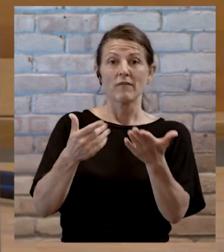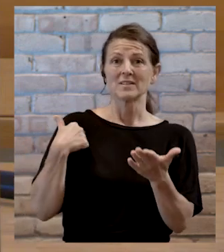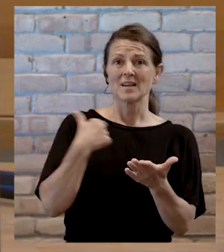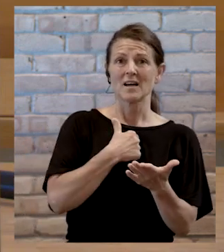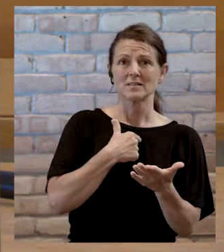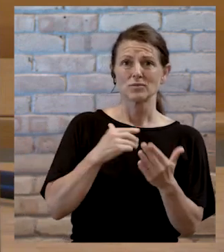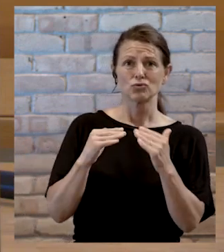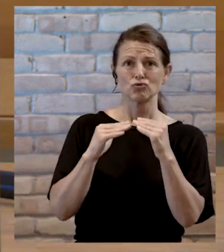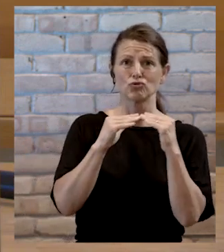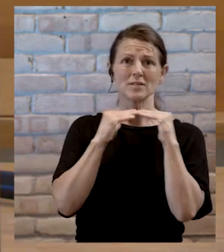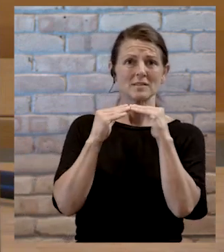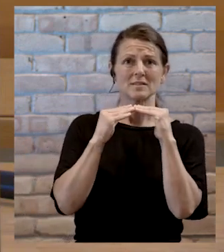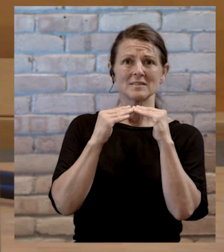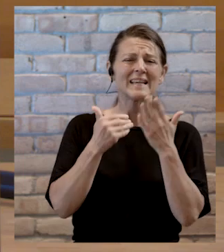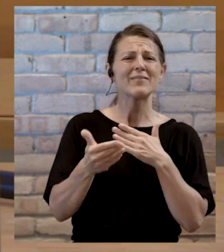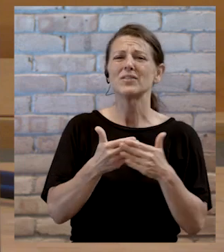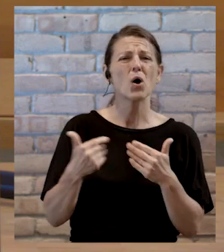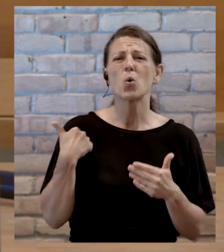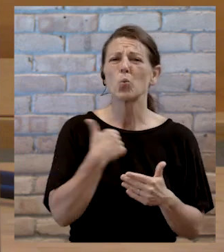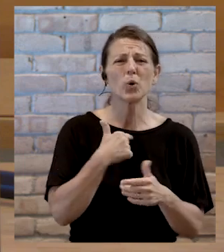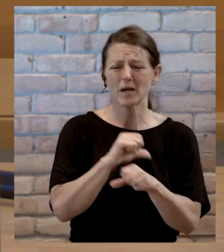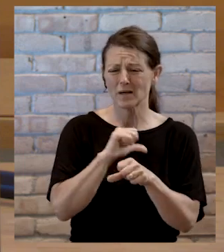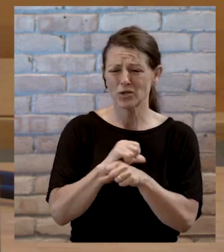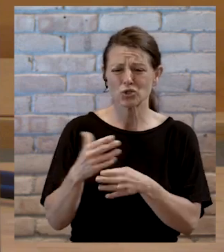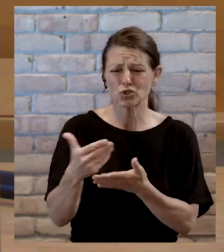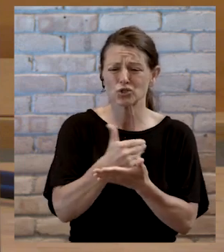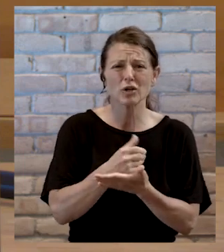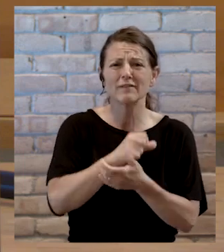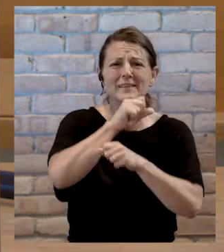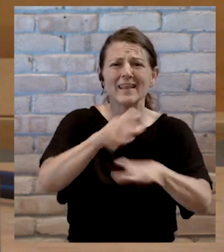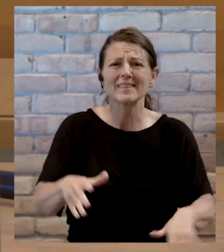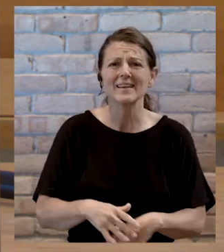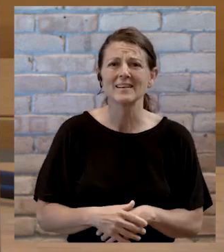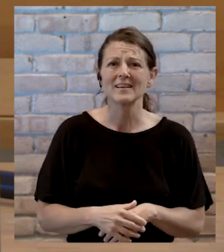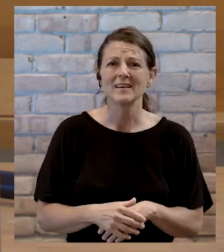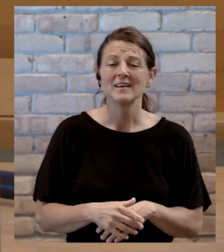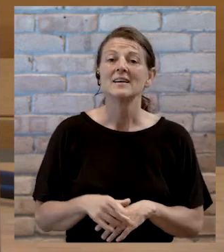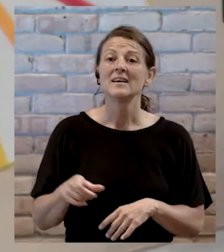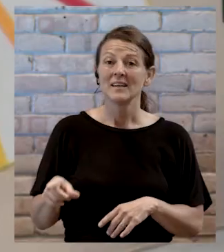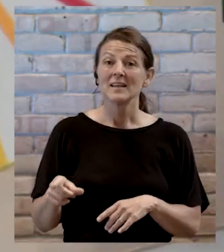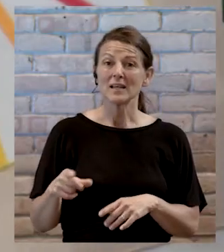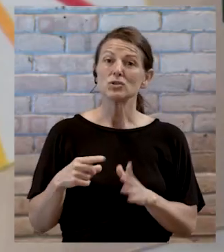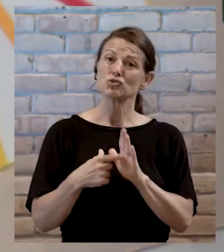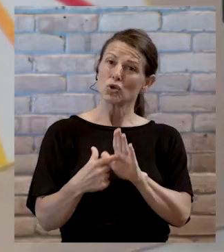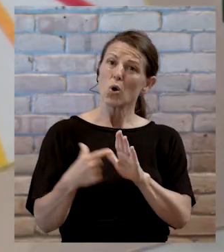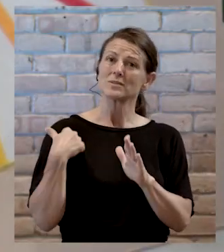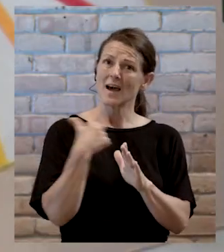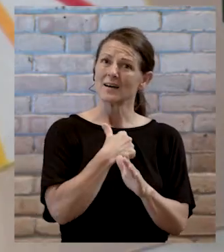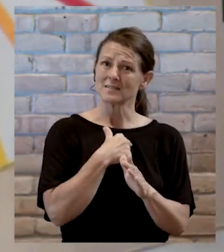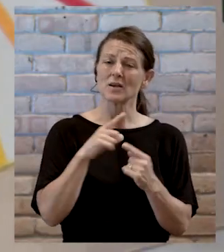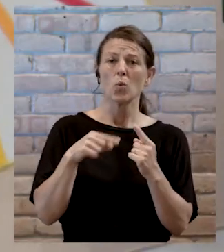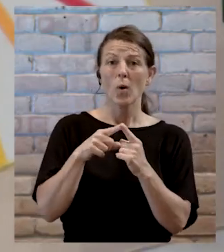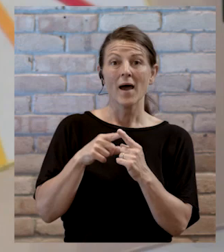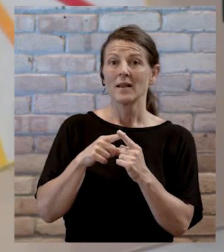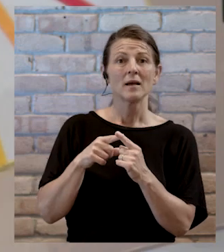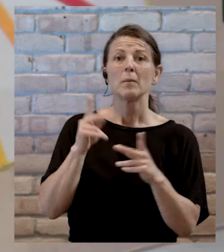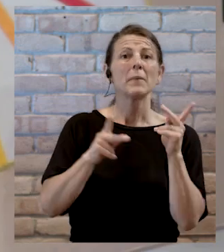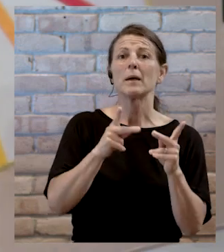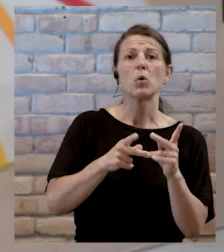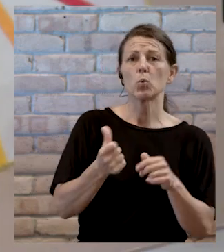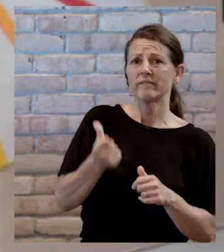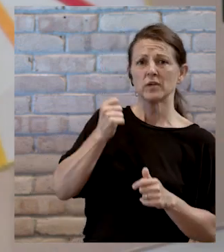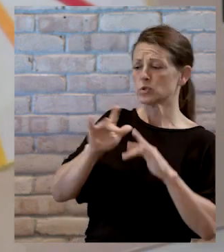it. He shows us what mercy looks like by receiving no mercy. The shepherd becomes the